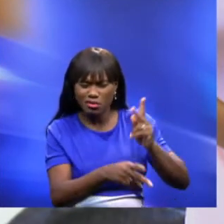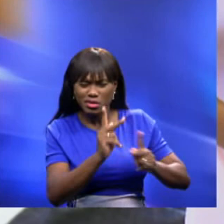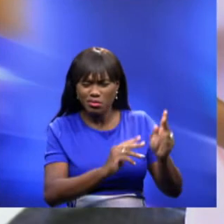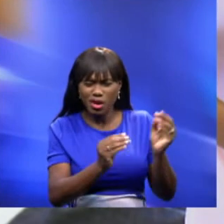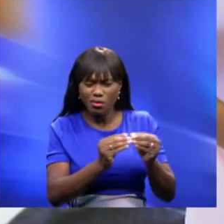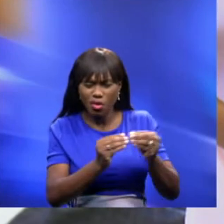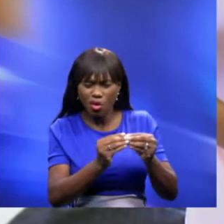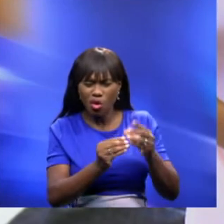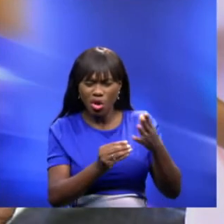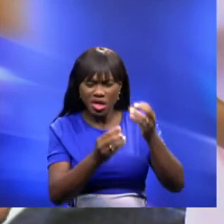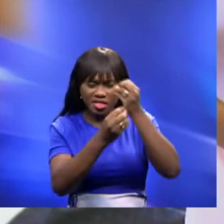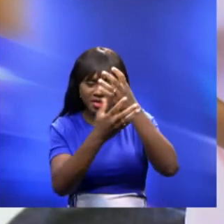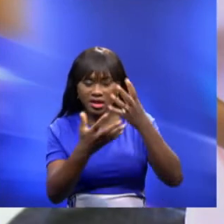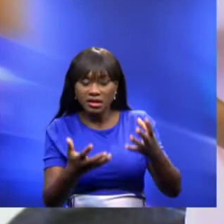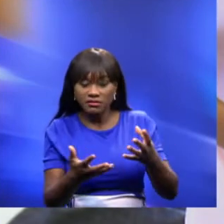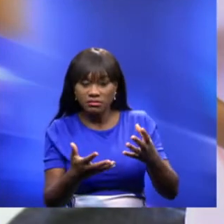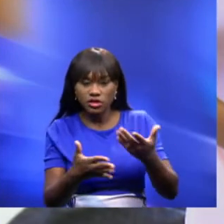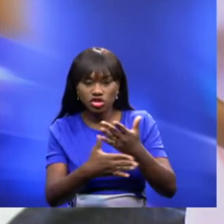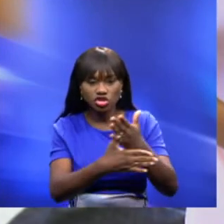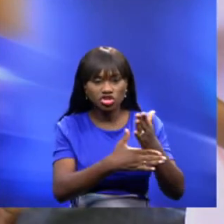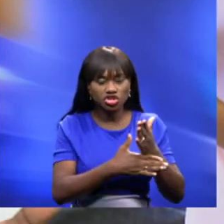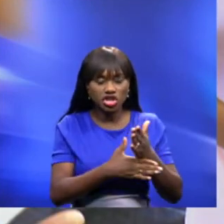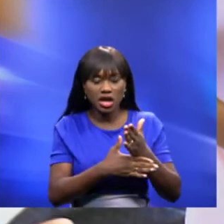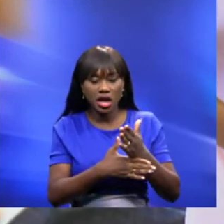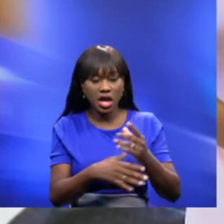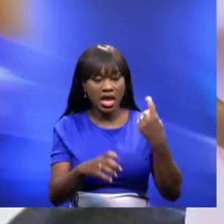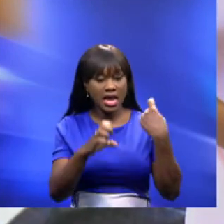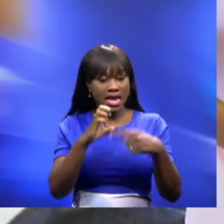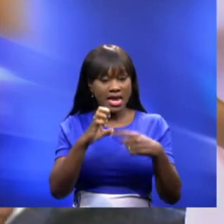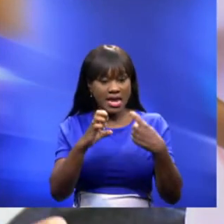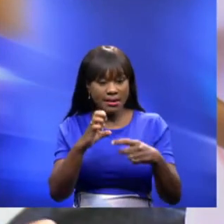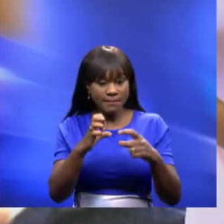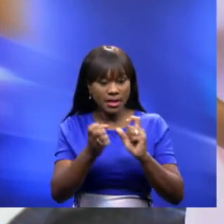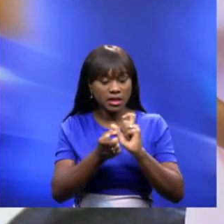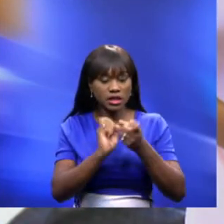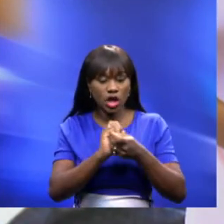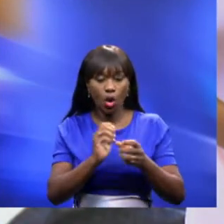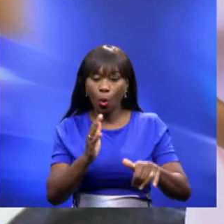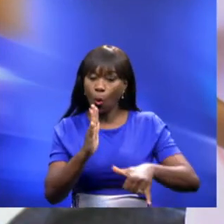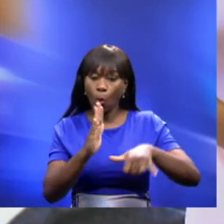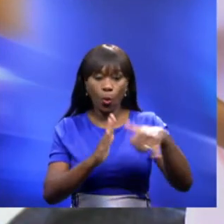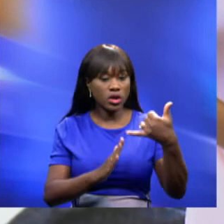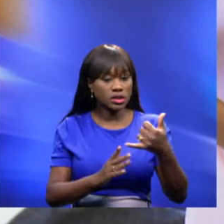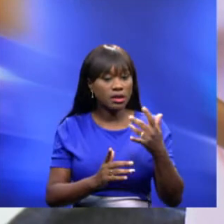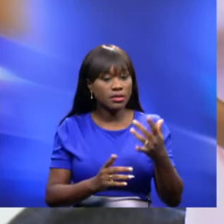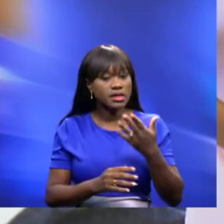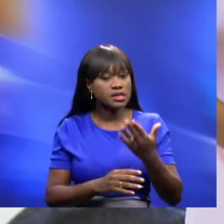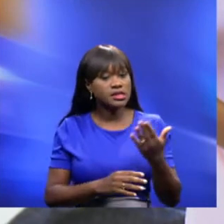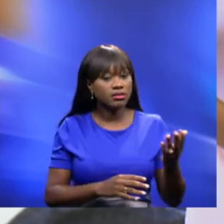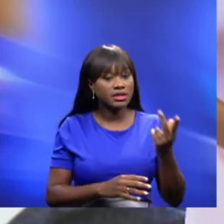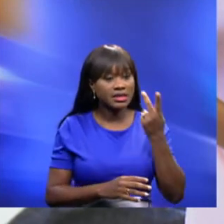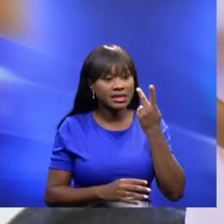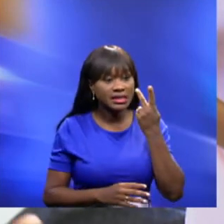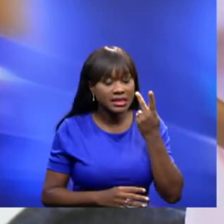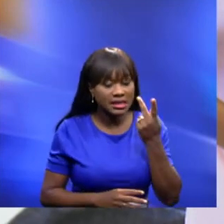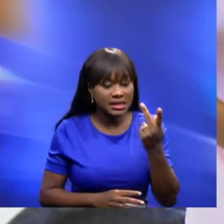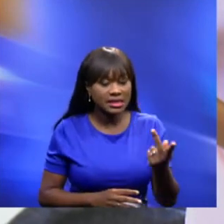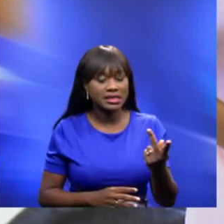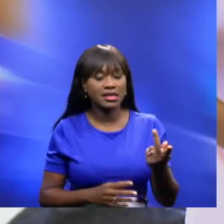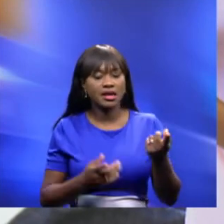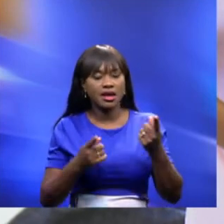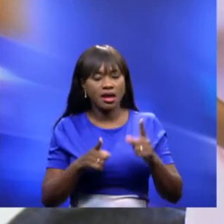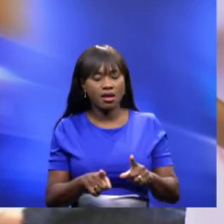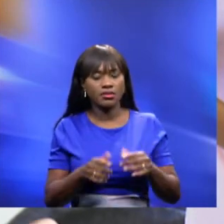information being compromised in essence, where people saying their emails being taken over, their WhatsApp being taken over. Those are things that you're seeing in the